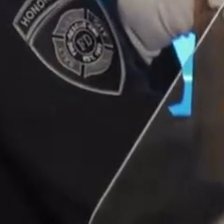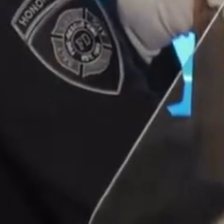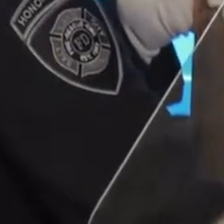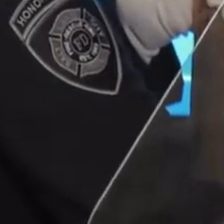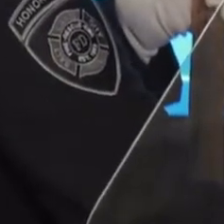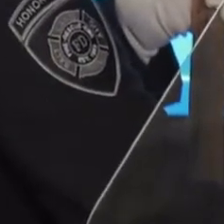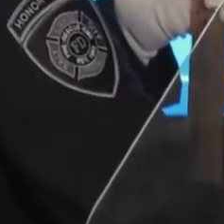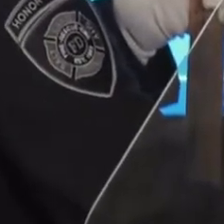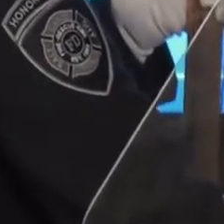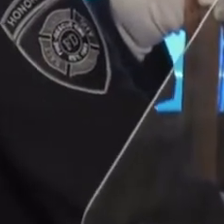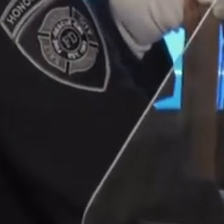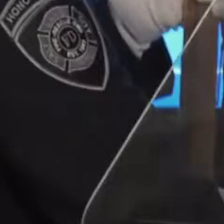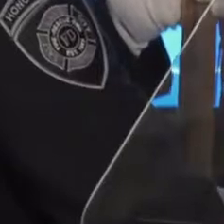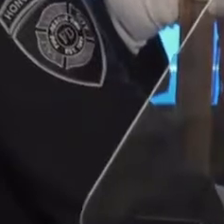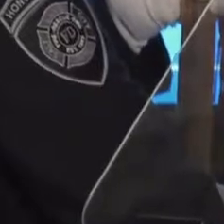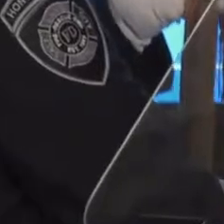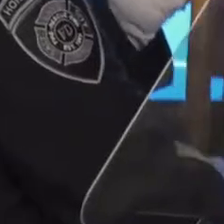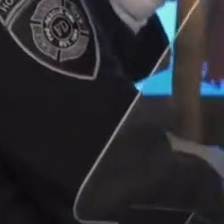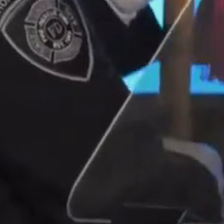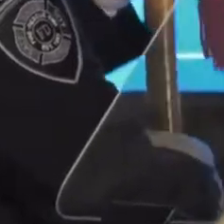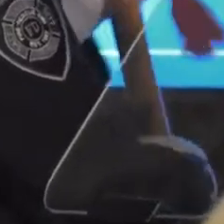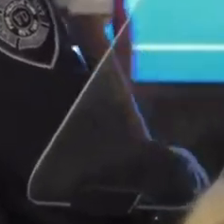brave?